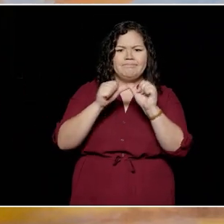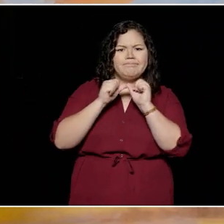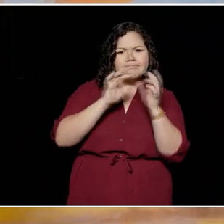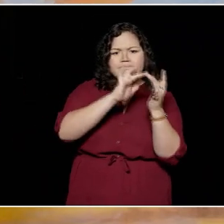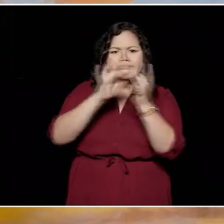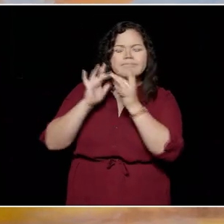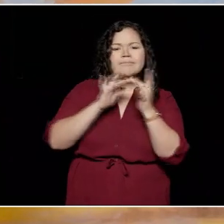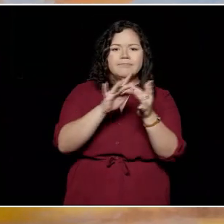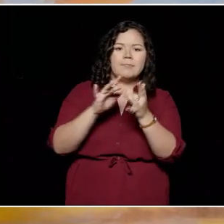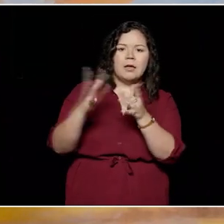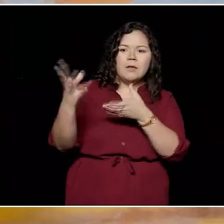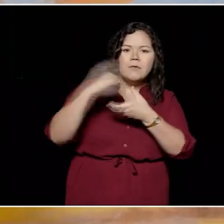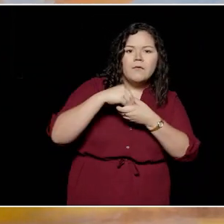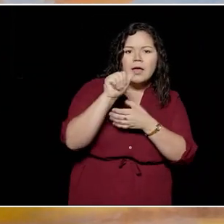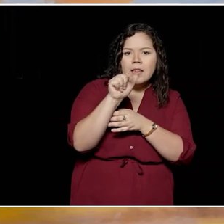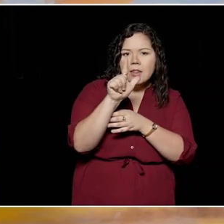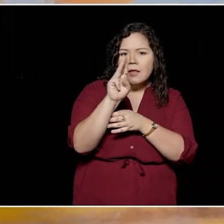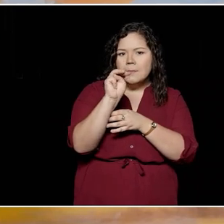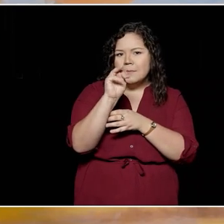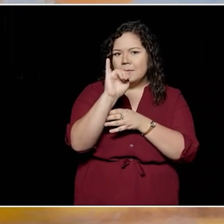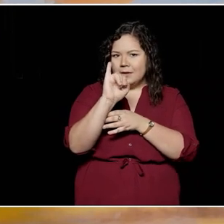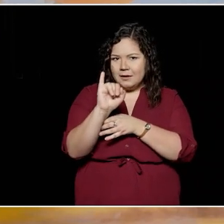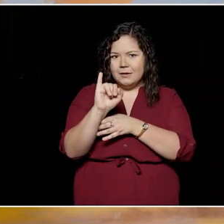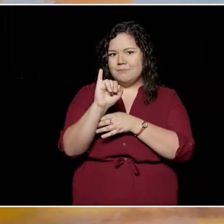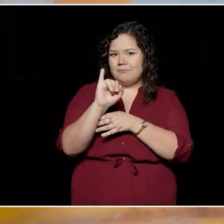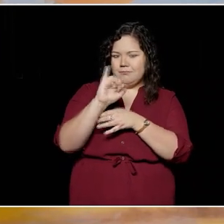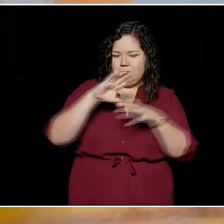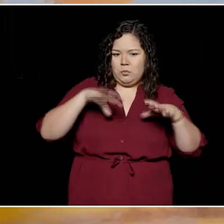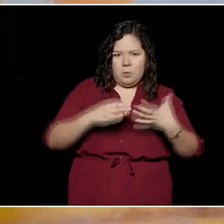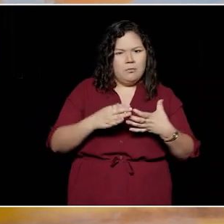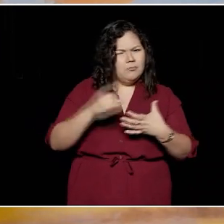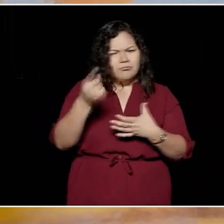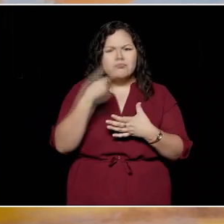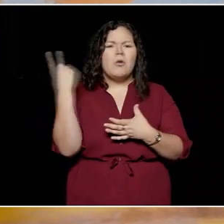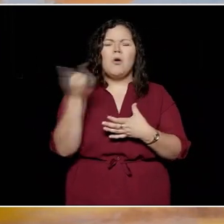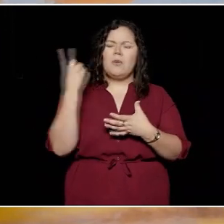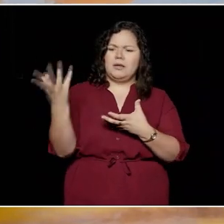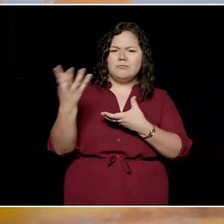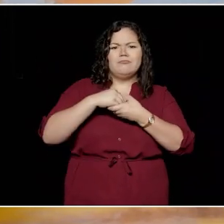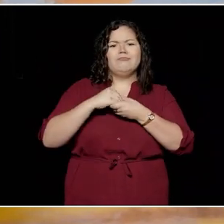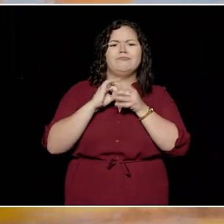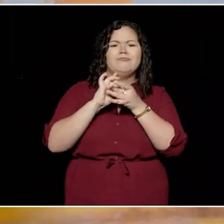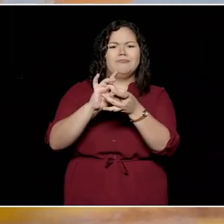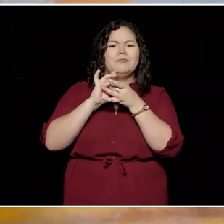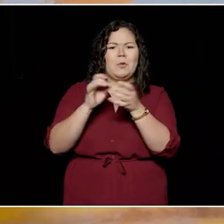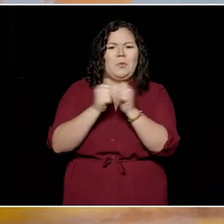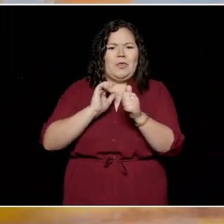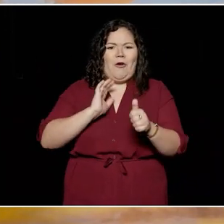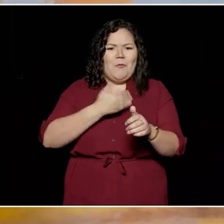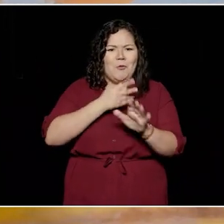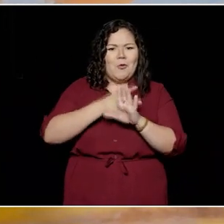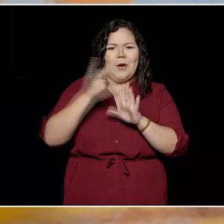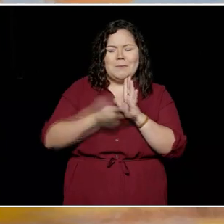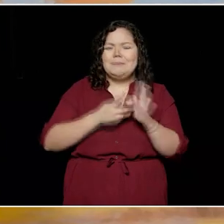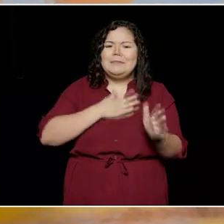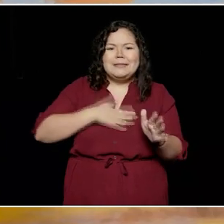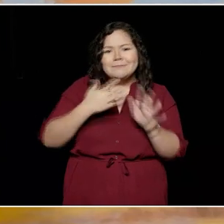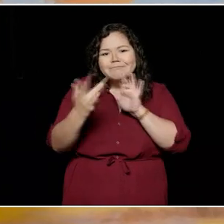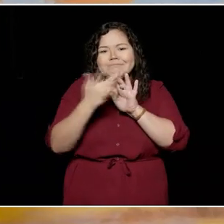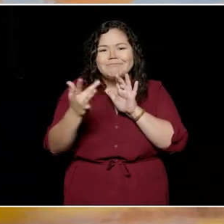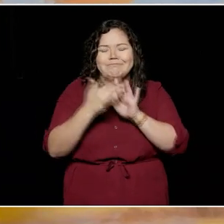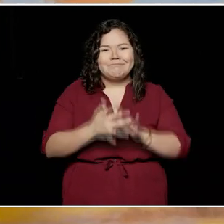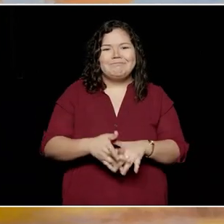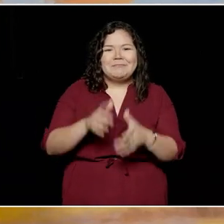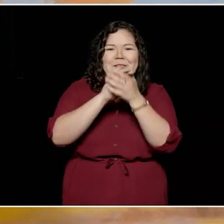out to your alumni connections. You always have a home at LFS, so please stay connected. Hats off to